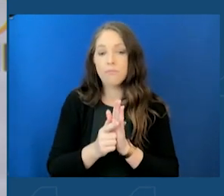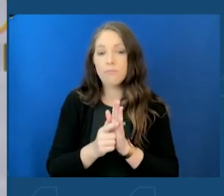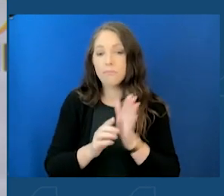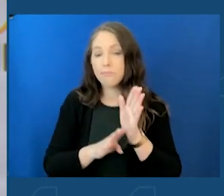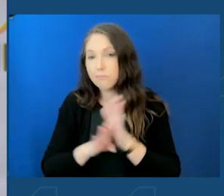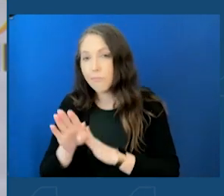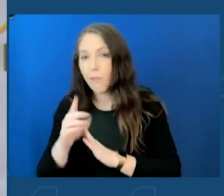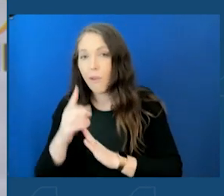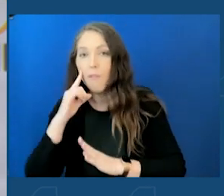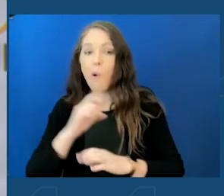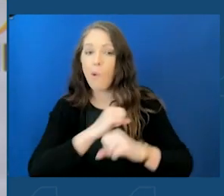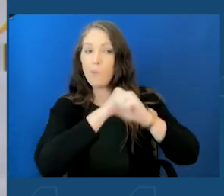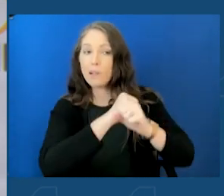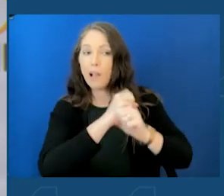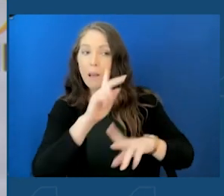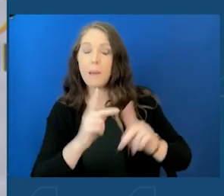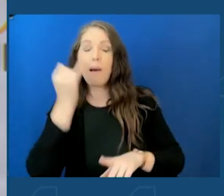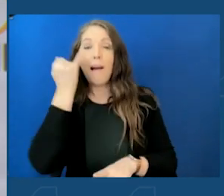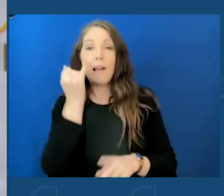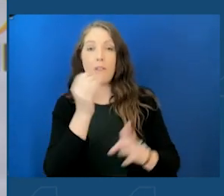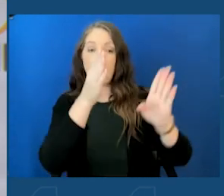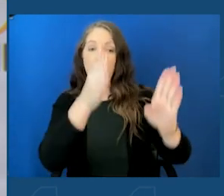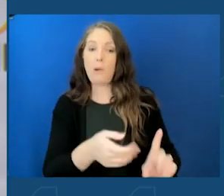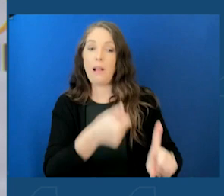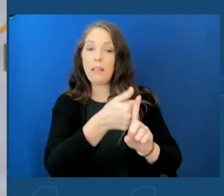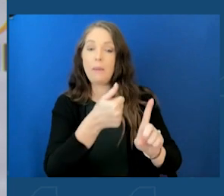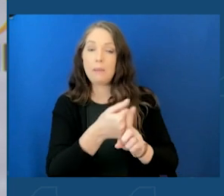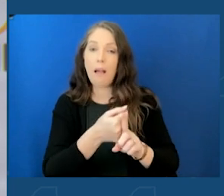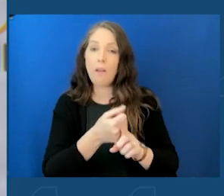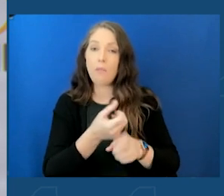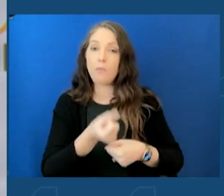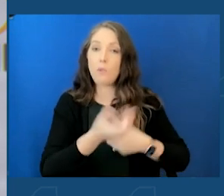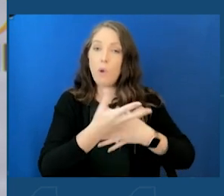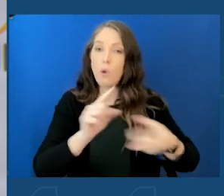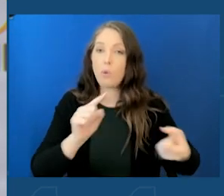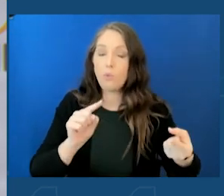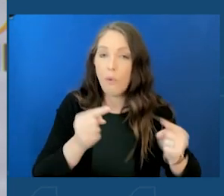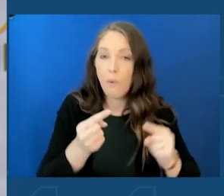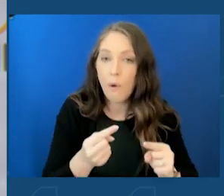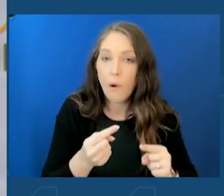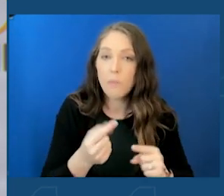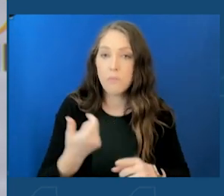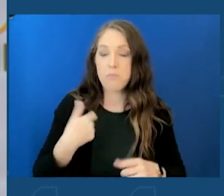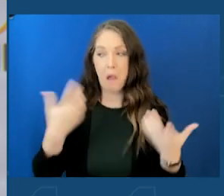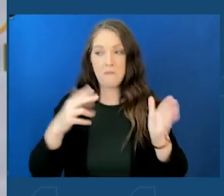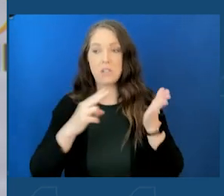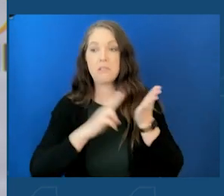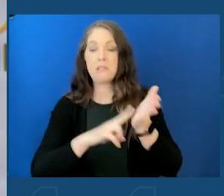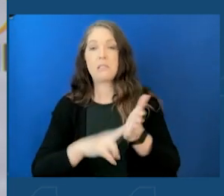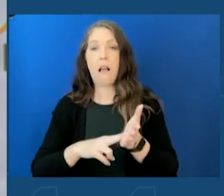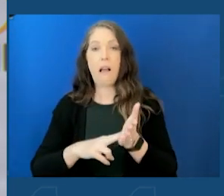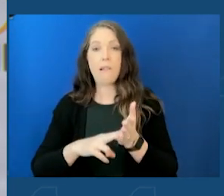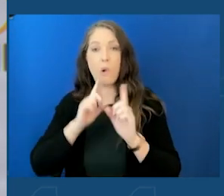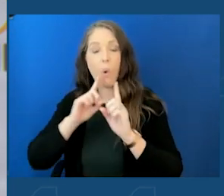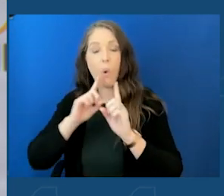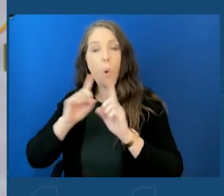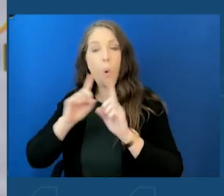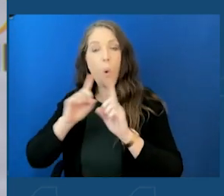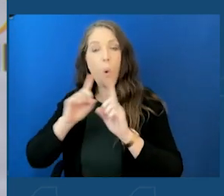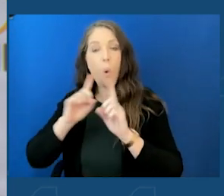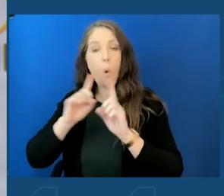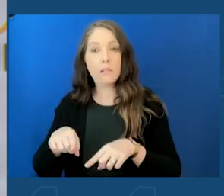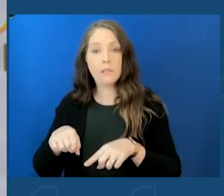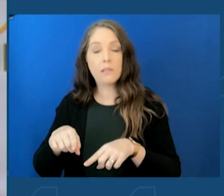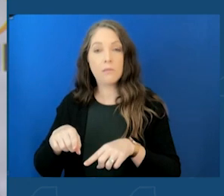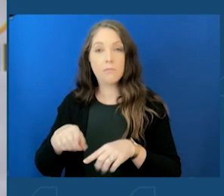cause harm to themselves or others. It gives law enforcement, and I signed an executive order that directed, not made it optional, directed state